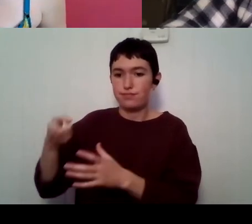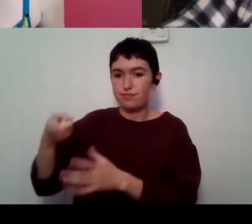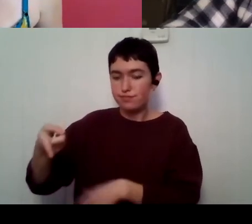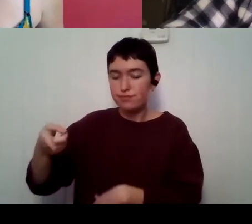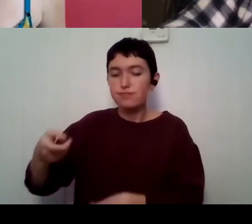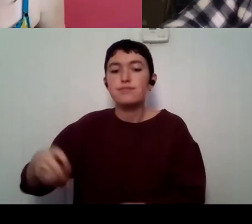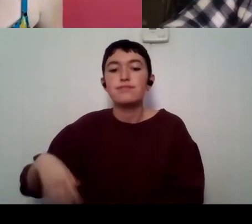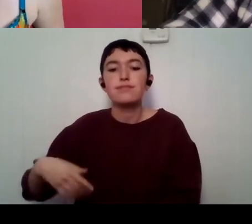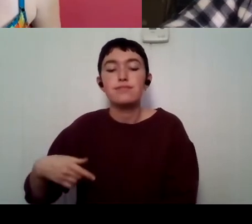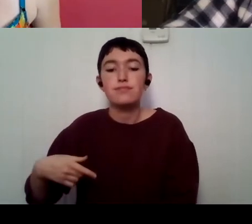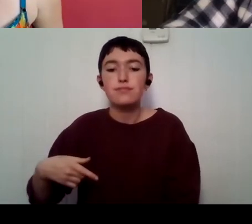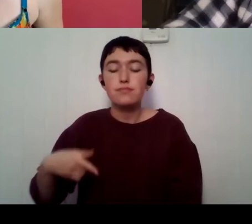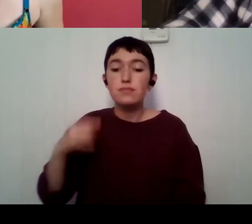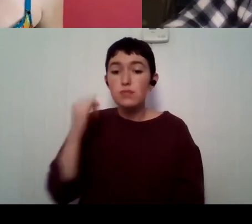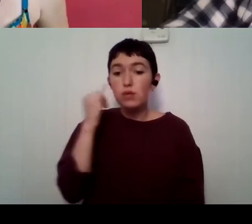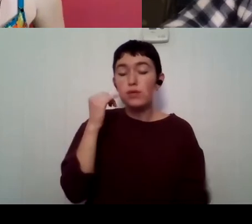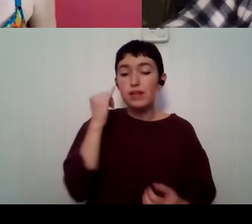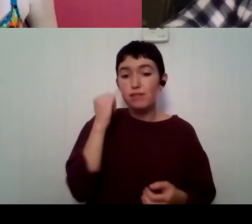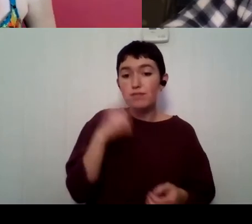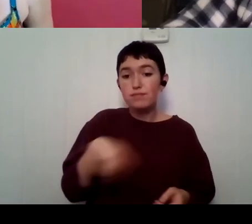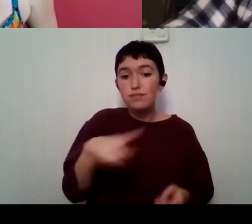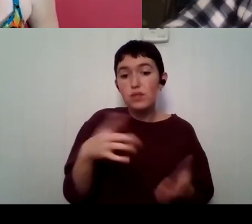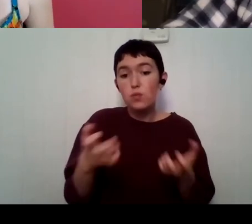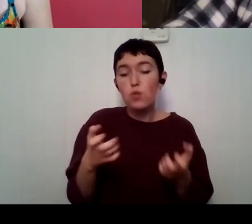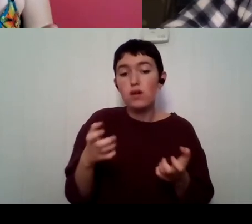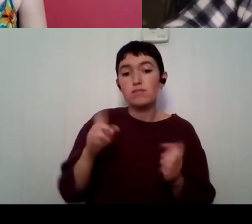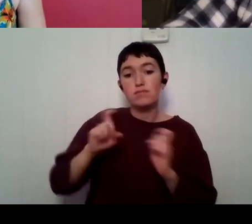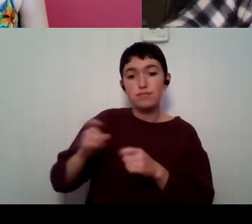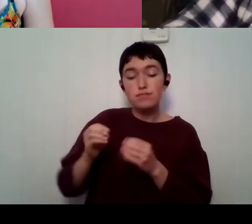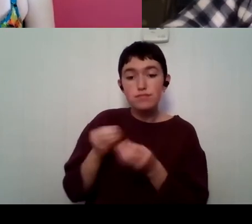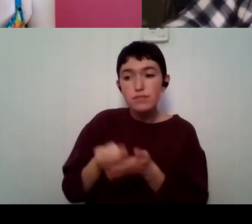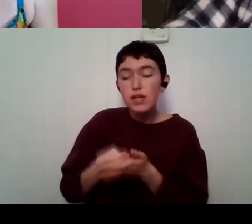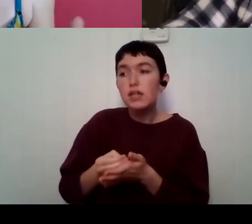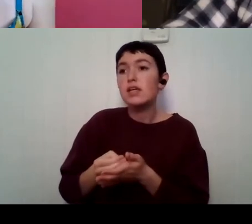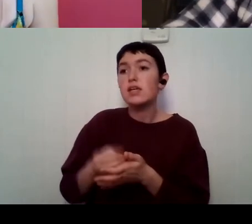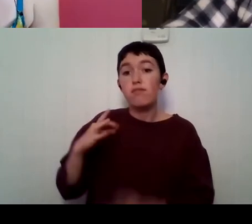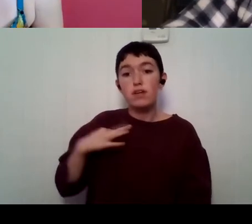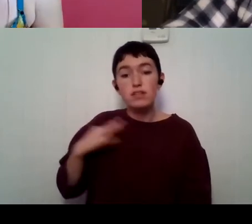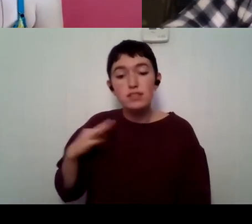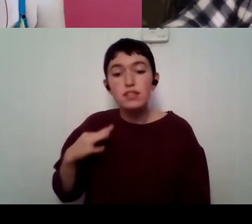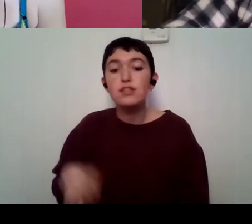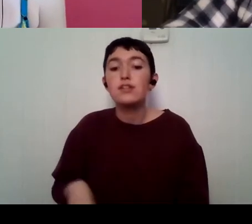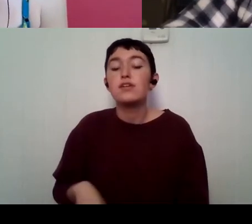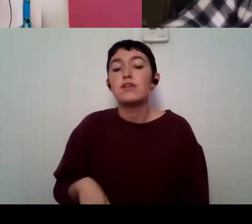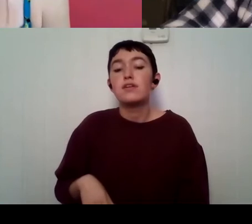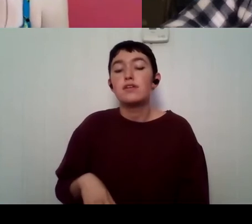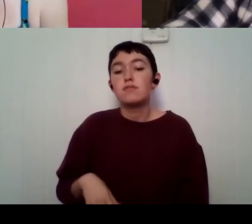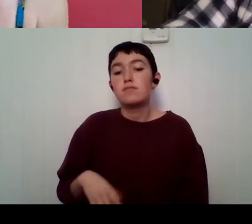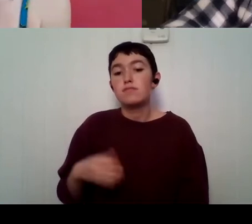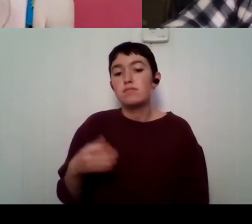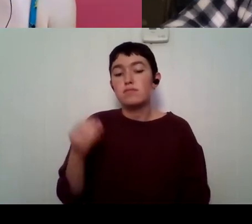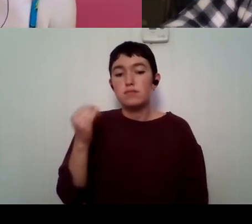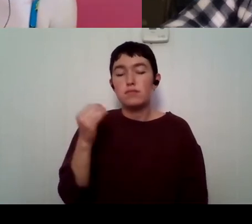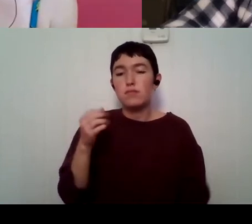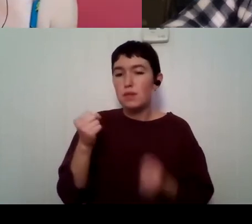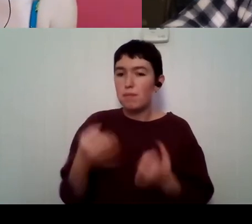to, either donate or look into even volunteering or just seeing how you can get involved. If you, for instance, I don't